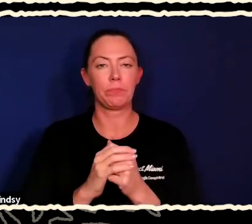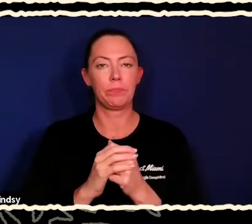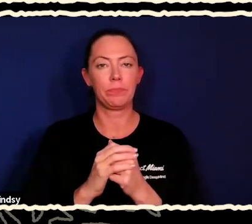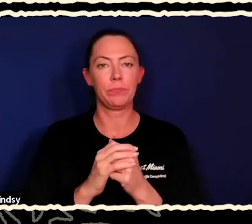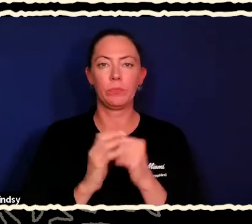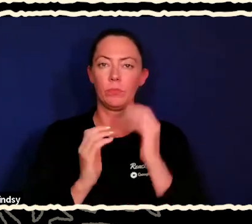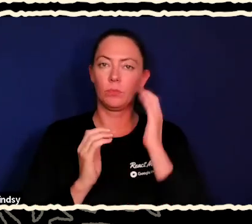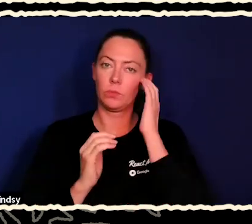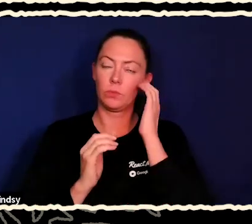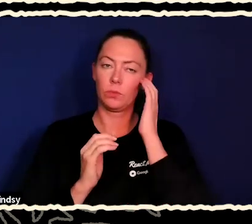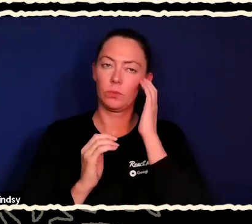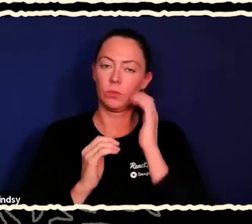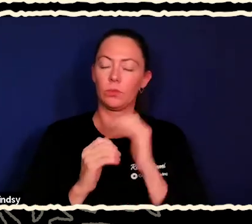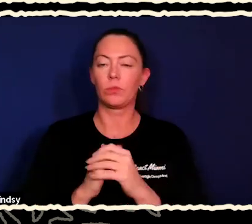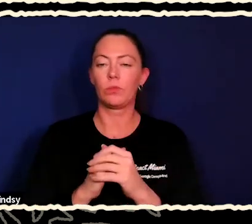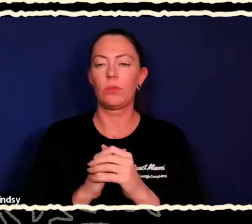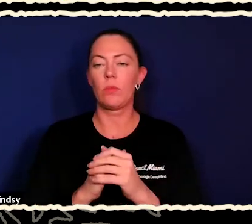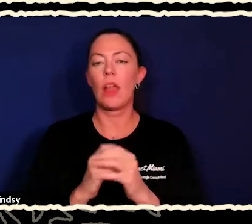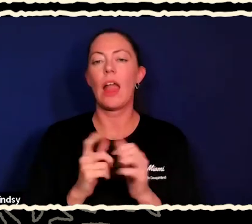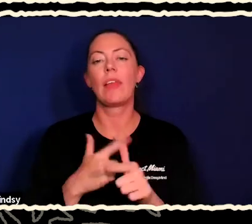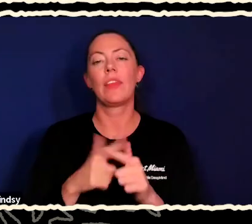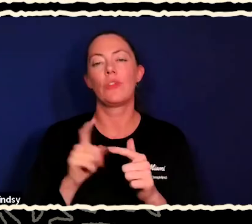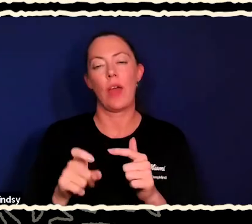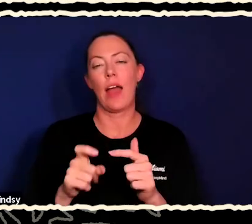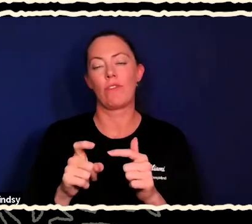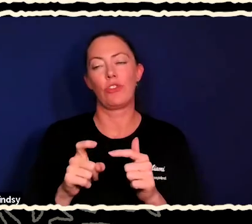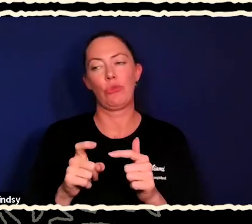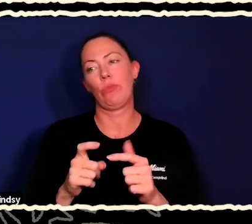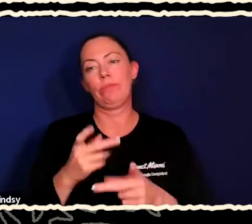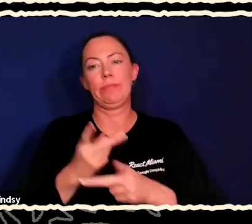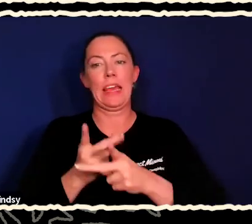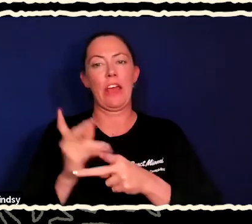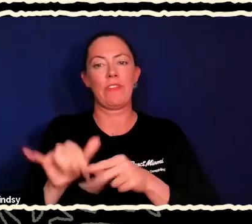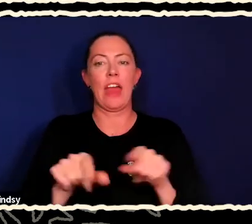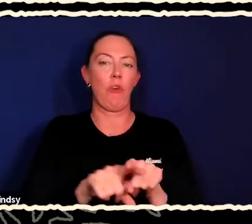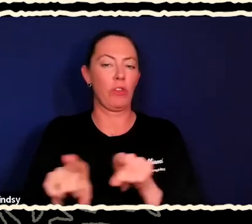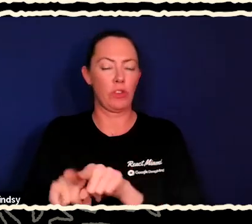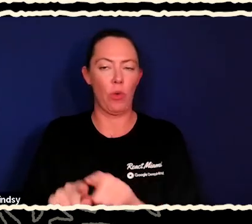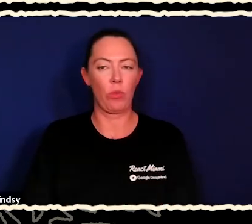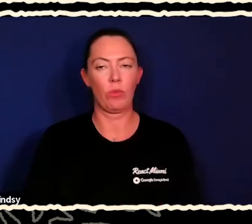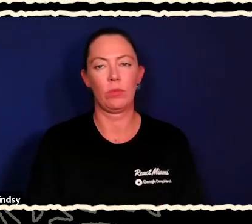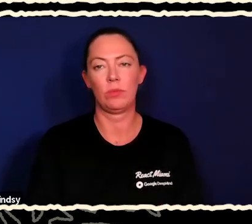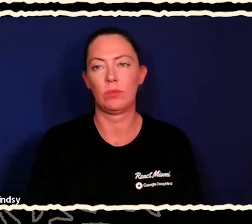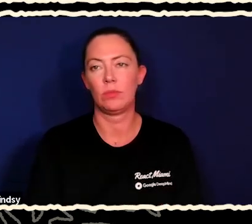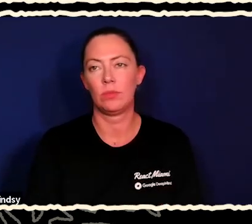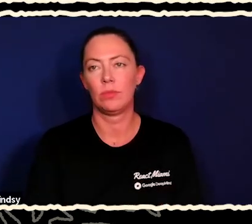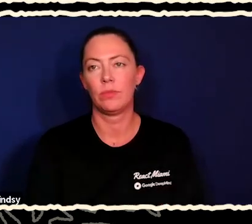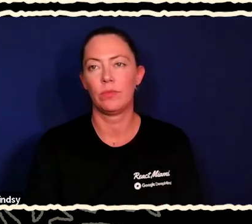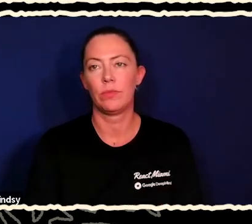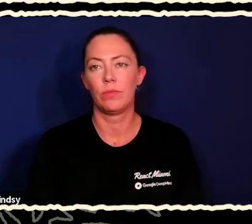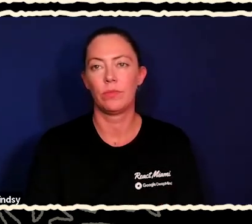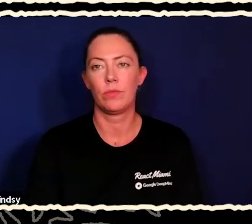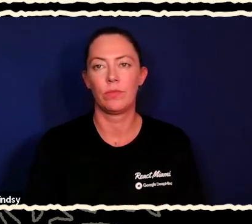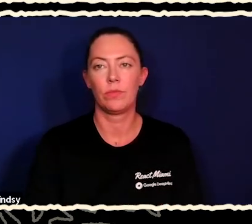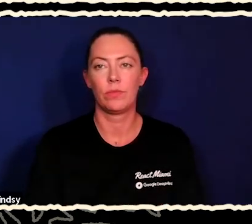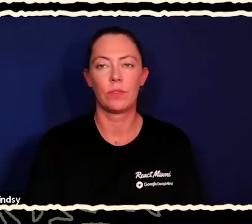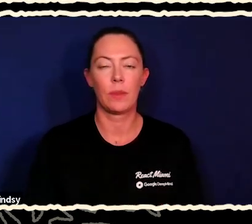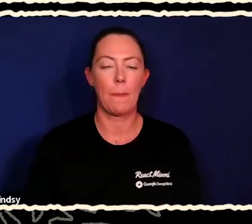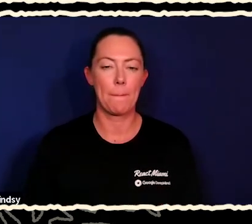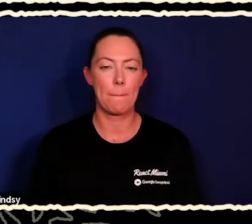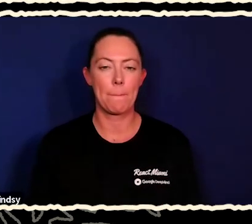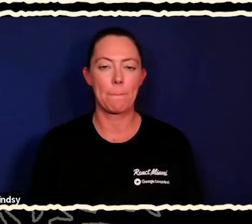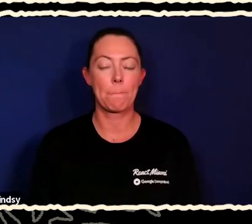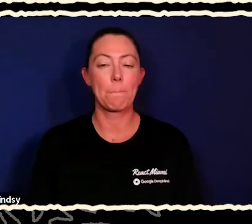you will have to deal with that in its own time. Importantly as well,